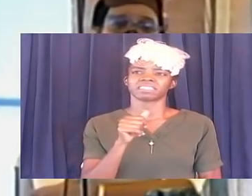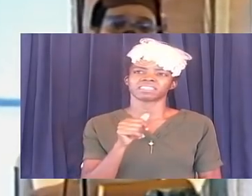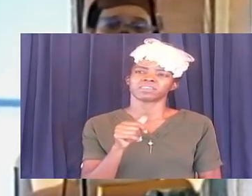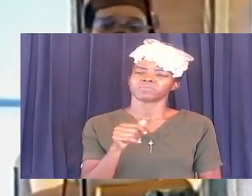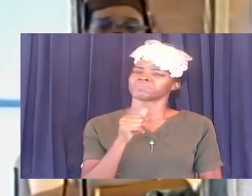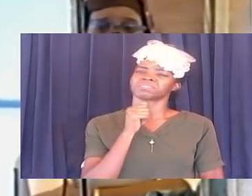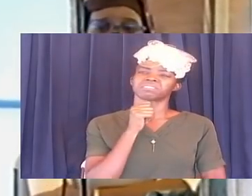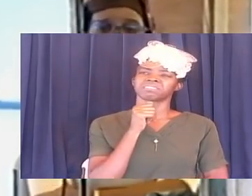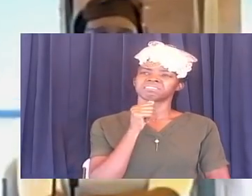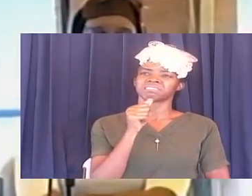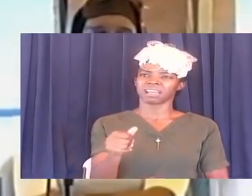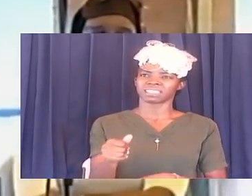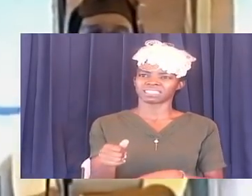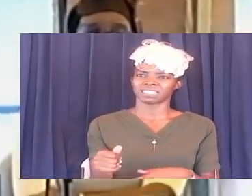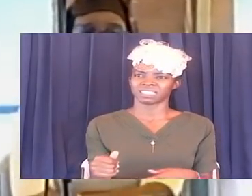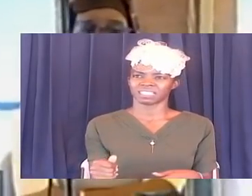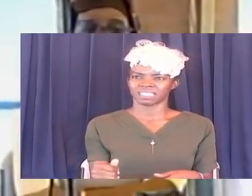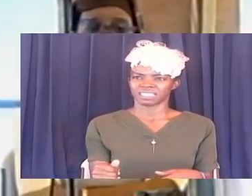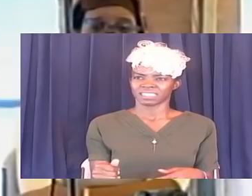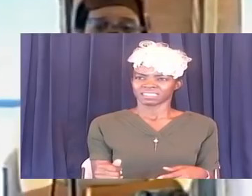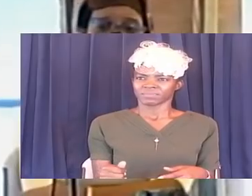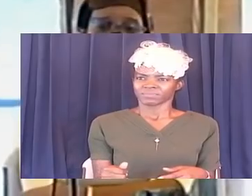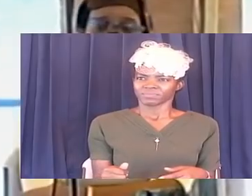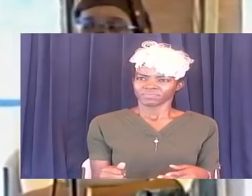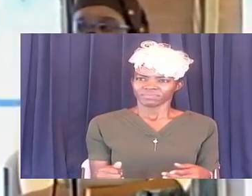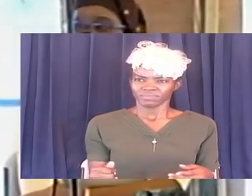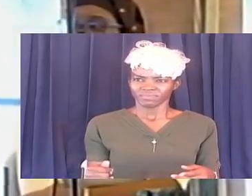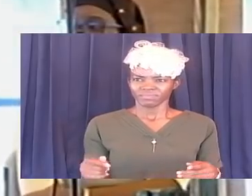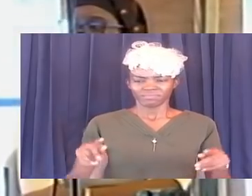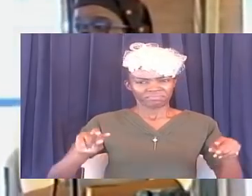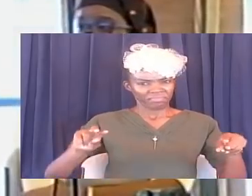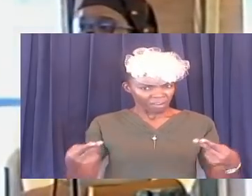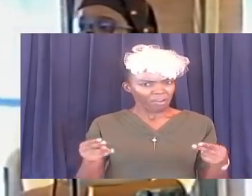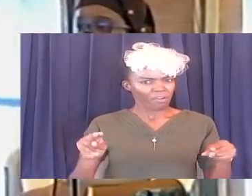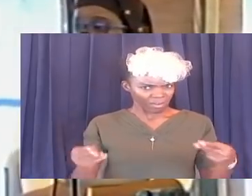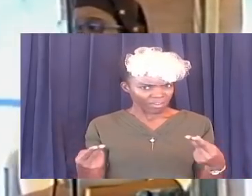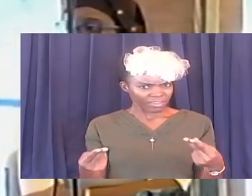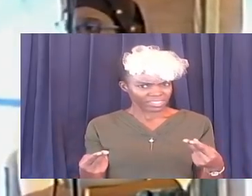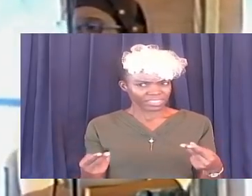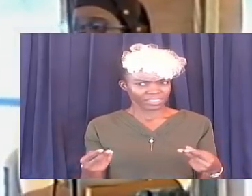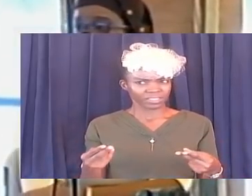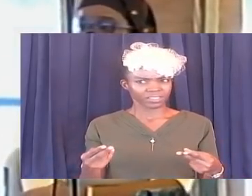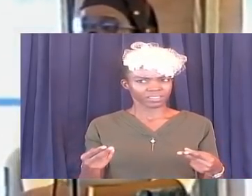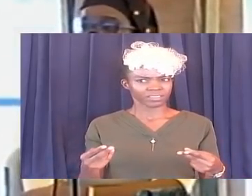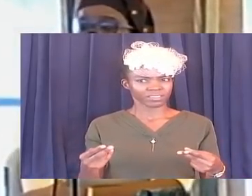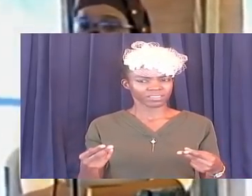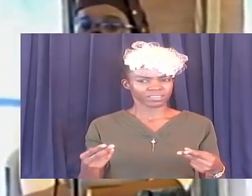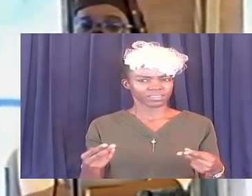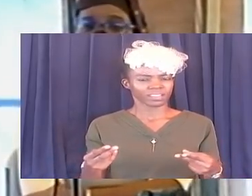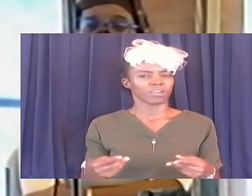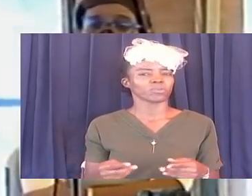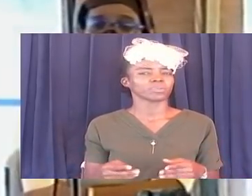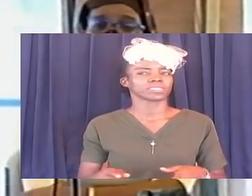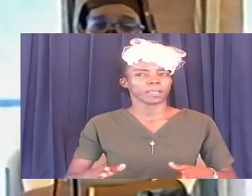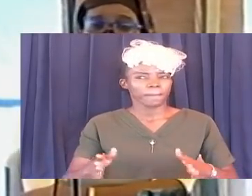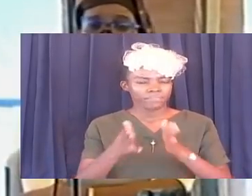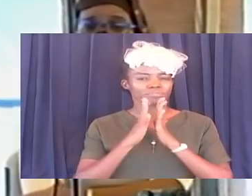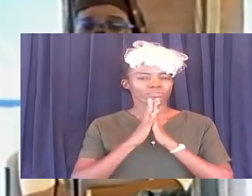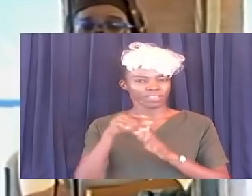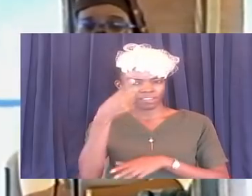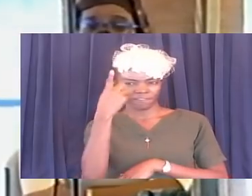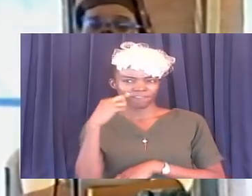take revenge when we are offended. Hallelujah. It encourages us to pray. Hallelujah. Even for those who would offend